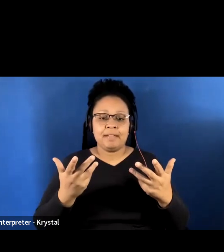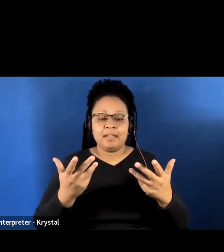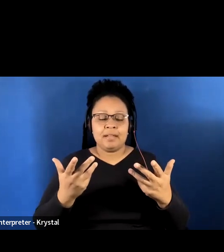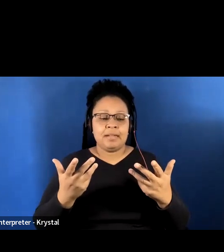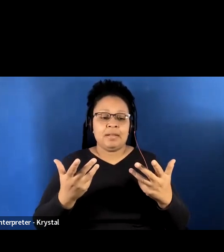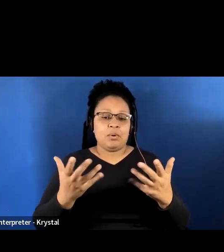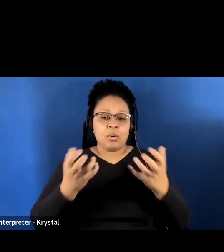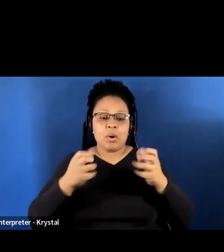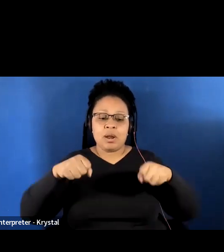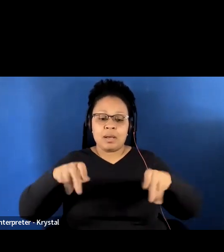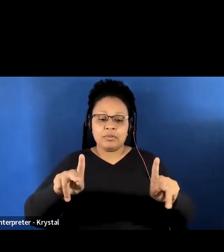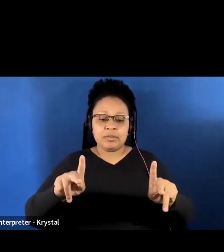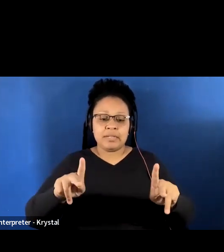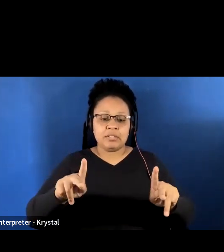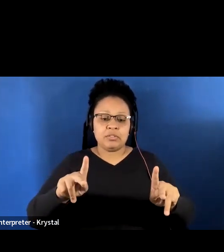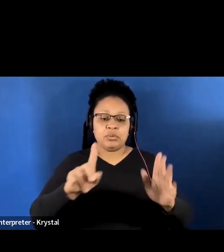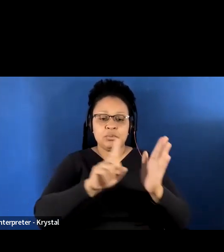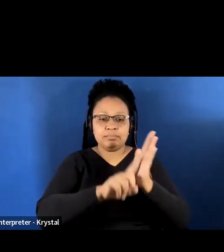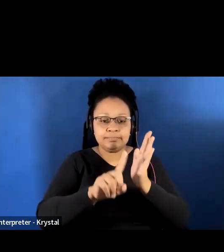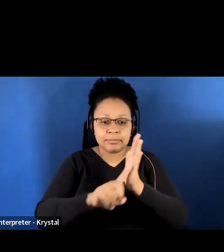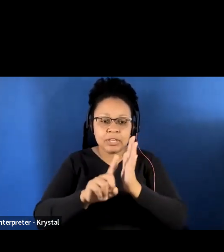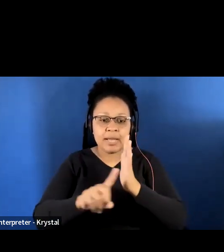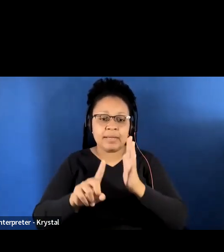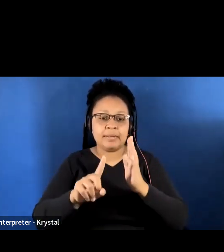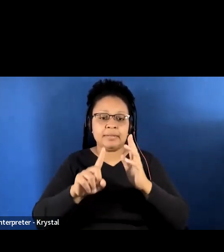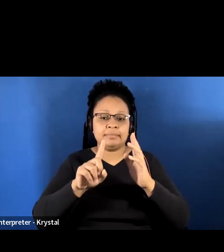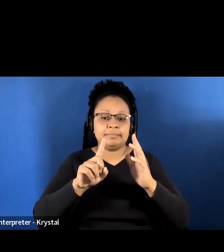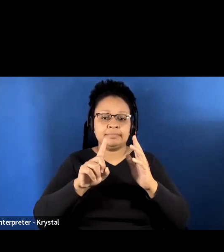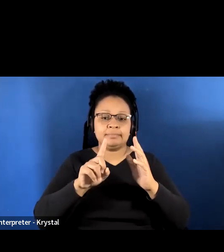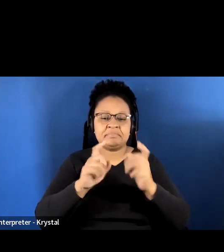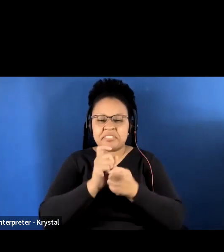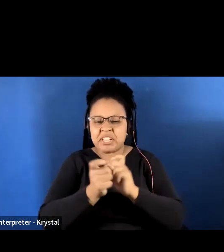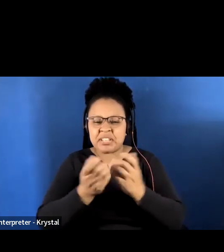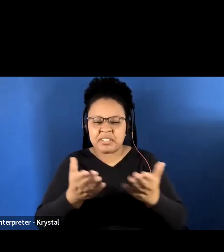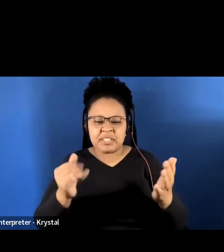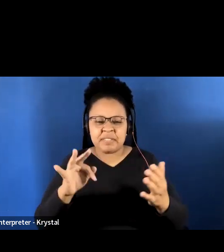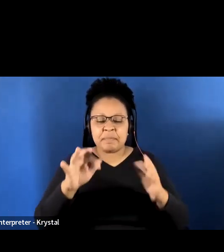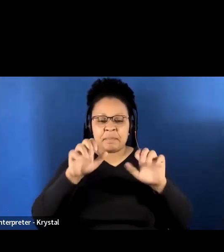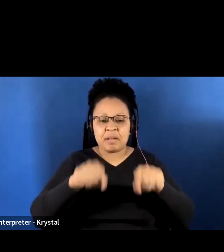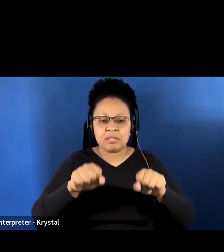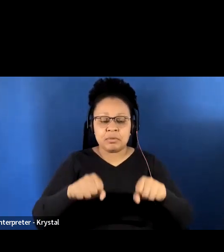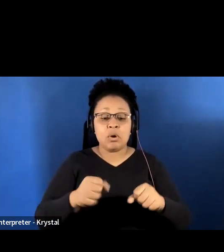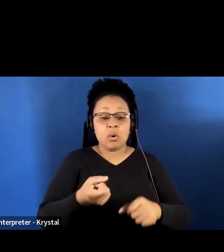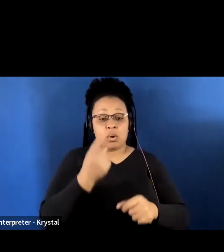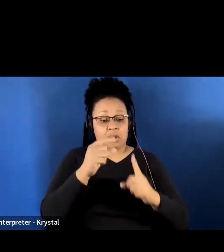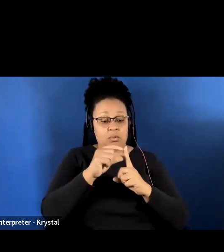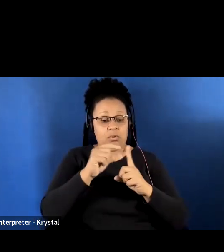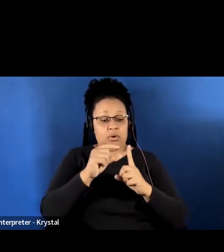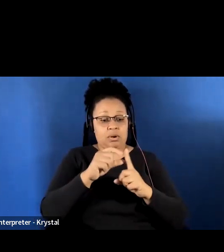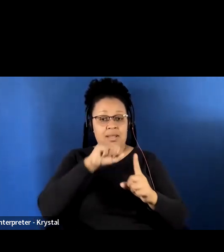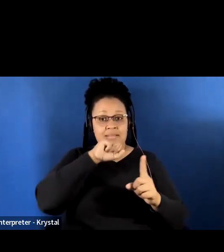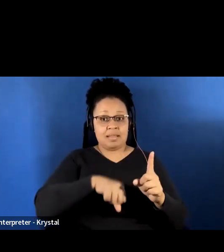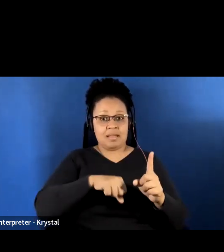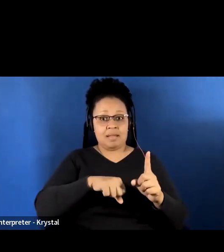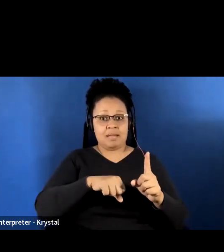to re-examine. A term that I love and want to share with everyone. I don't know if there's any